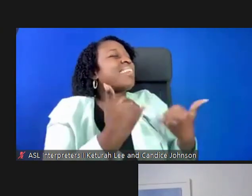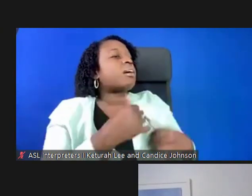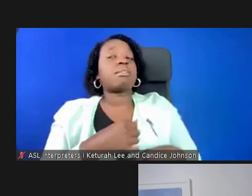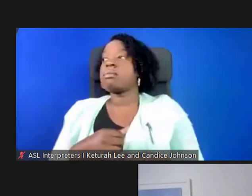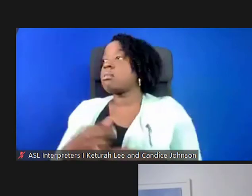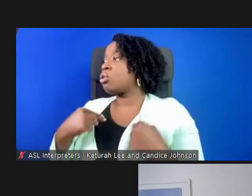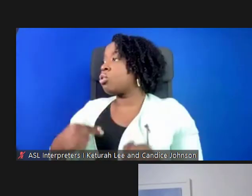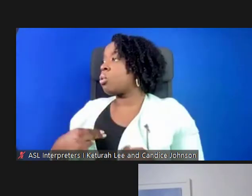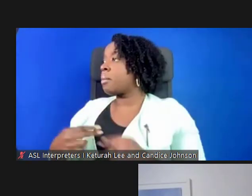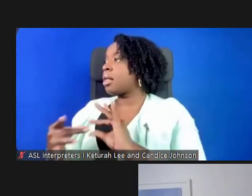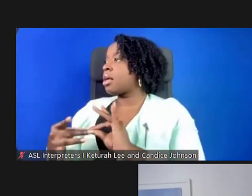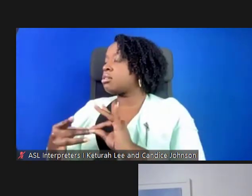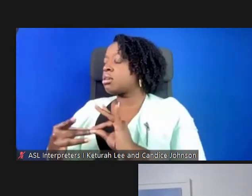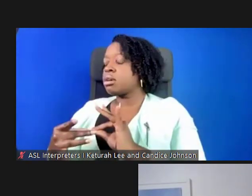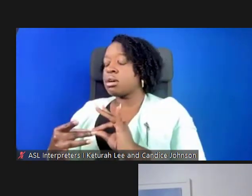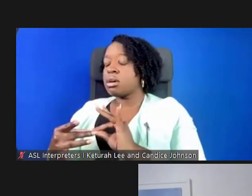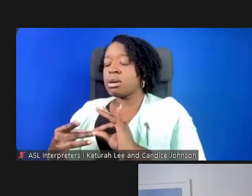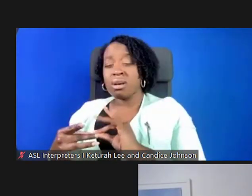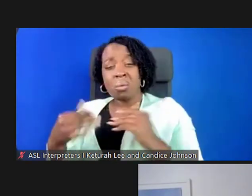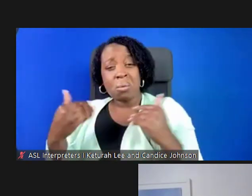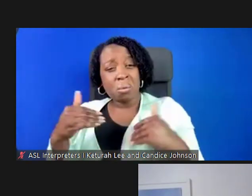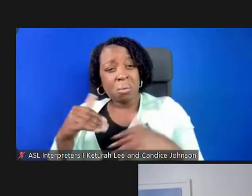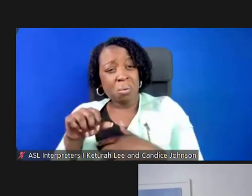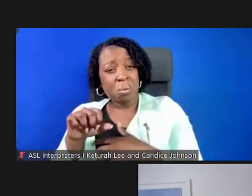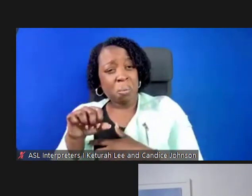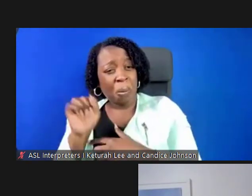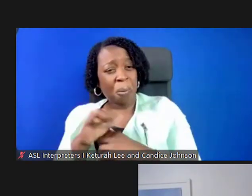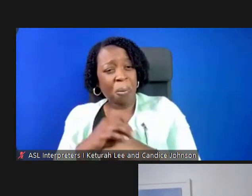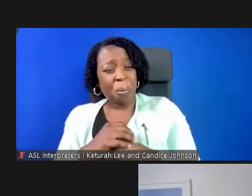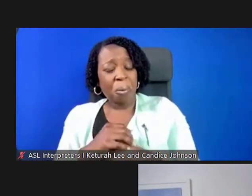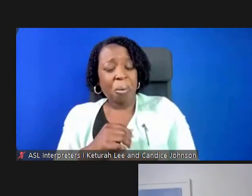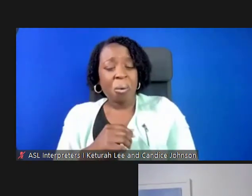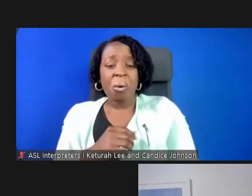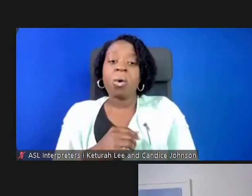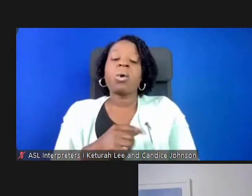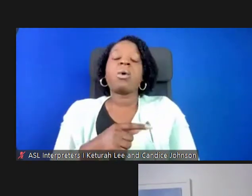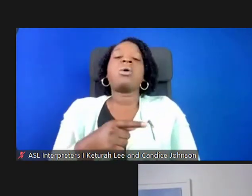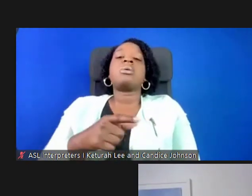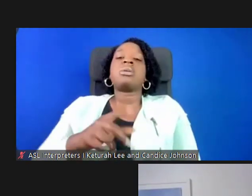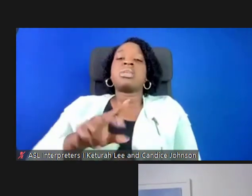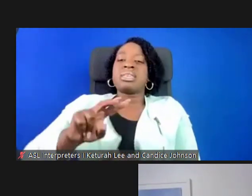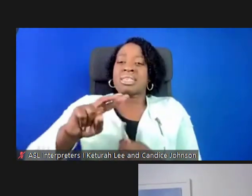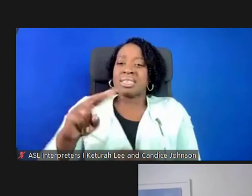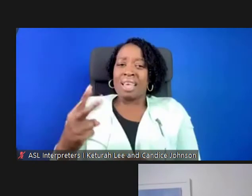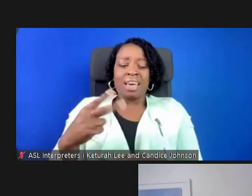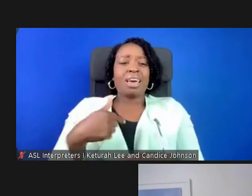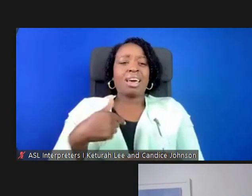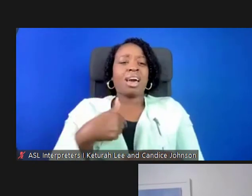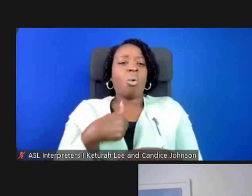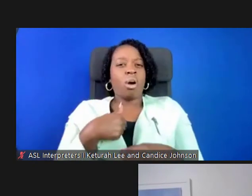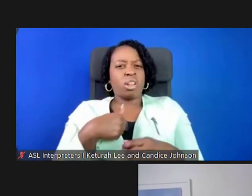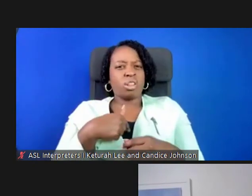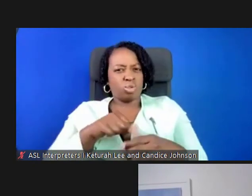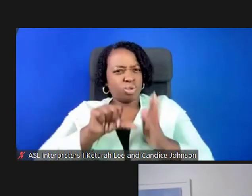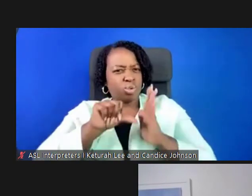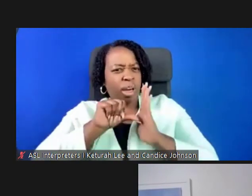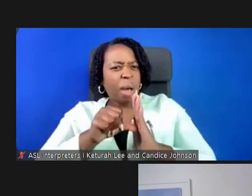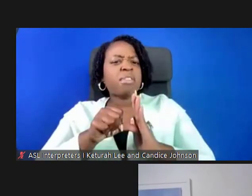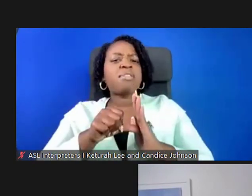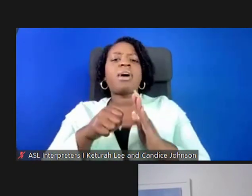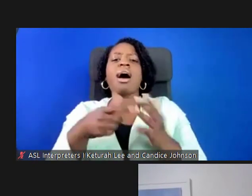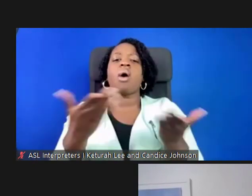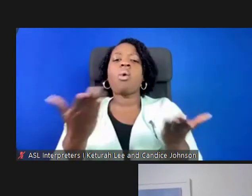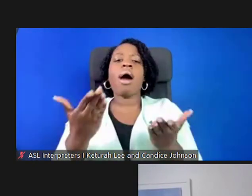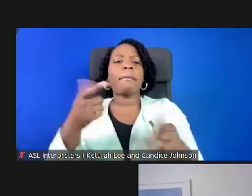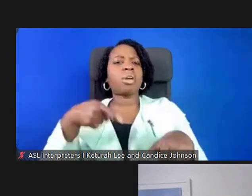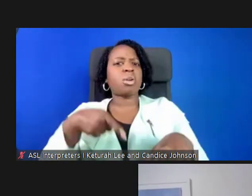Secondly, I wanted to amplify the call that was sort of threaded throughout this discussion for the importance of acknowledging that